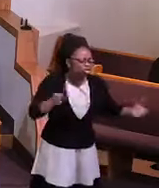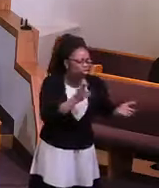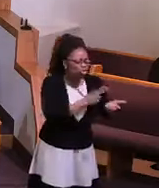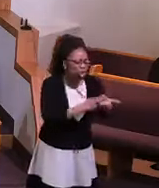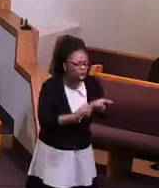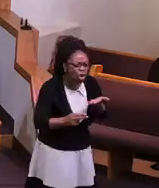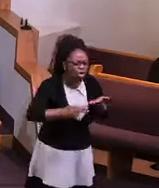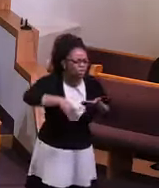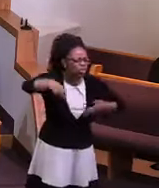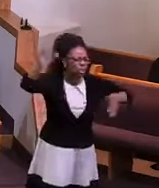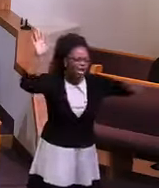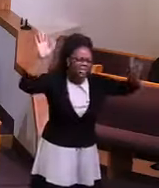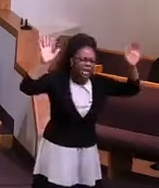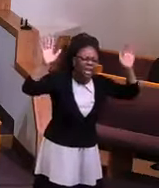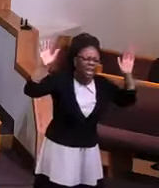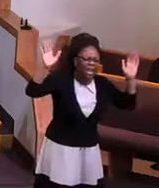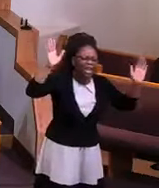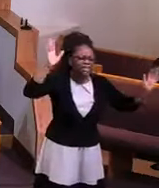done for me.